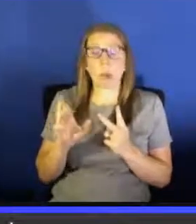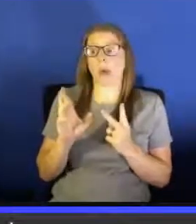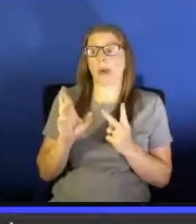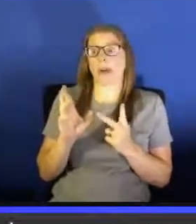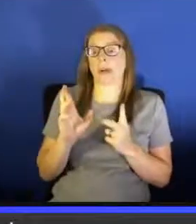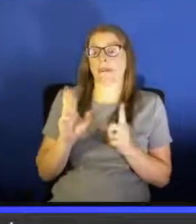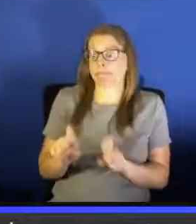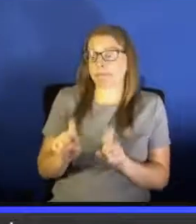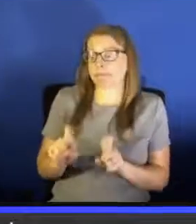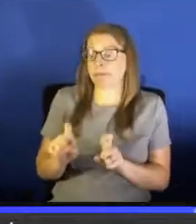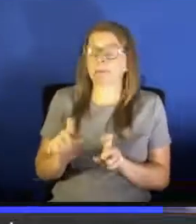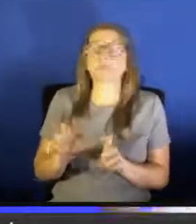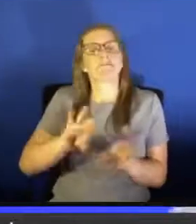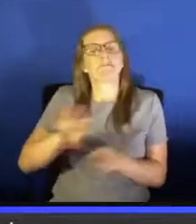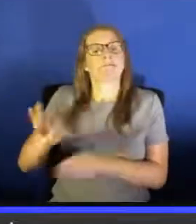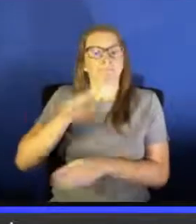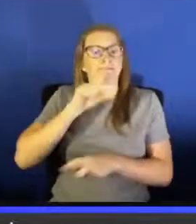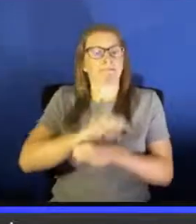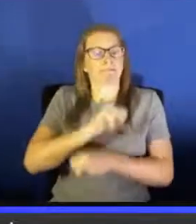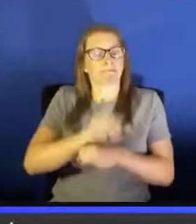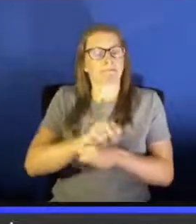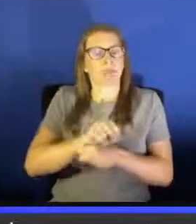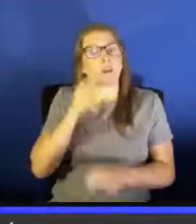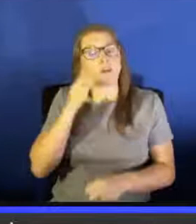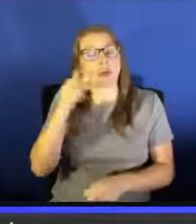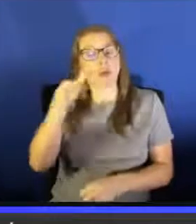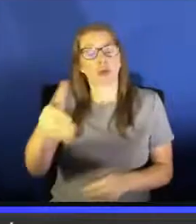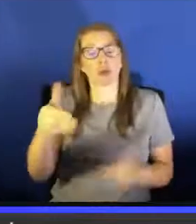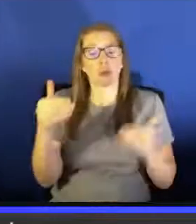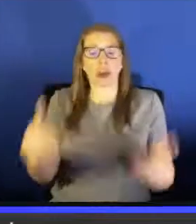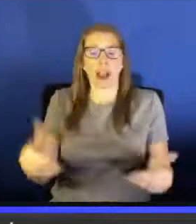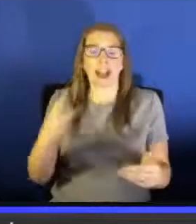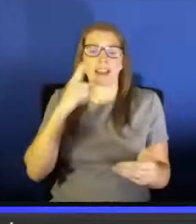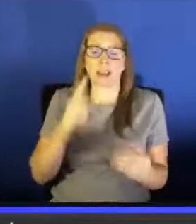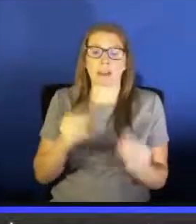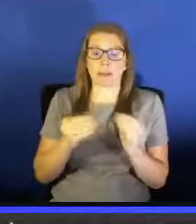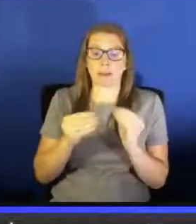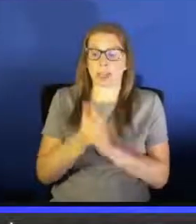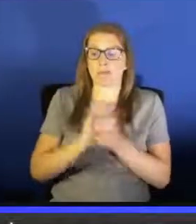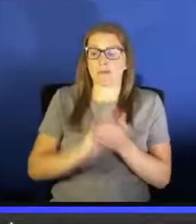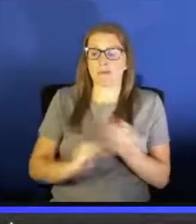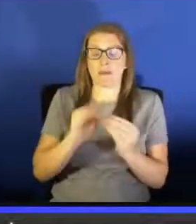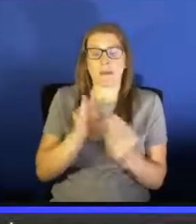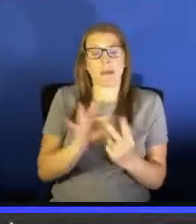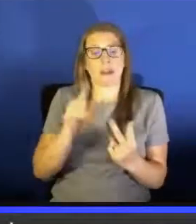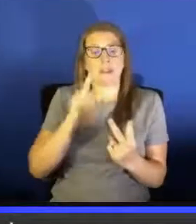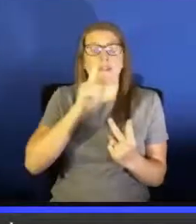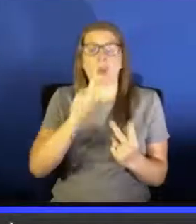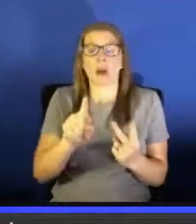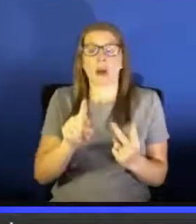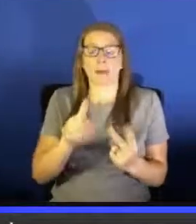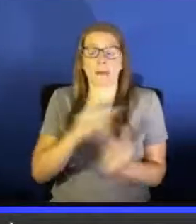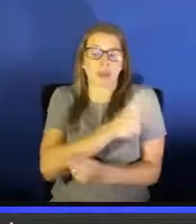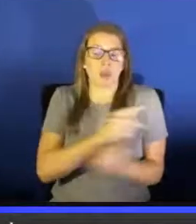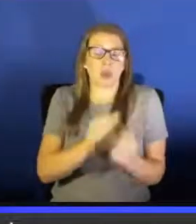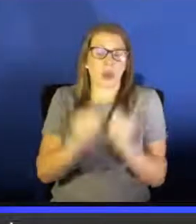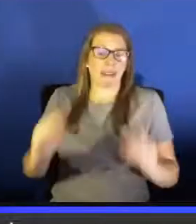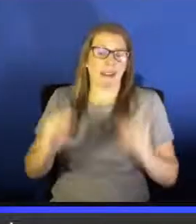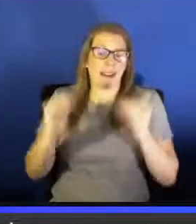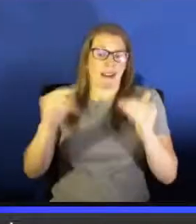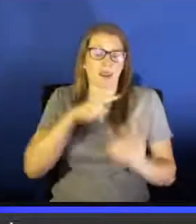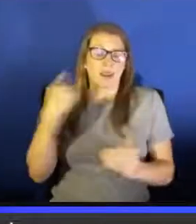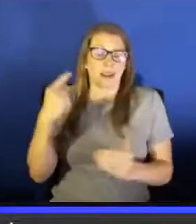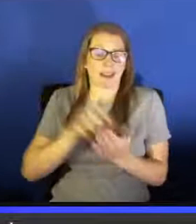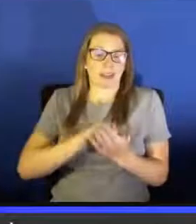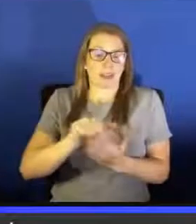we start moving into the future, I think this will become more of an option for patients with higher risk cancers. We have really good